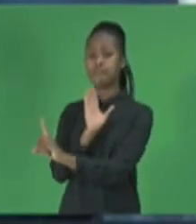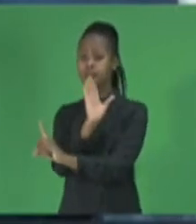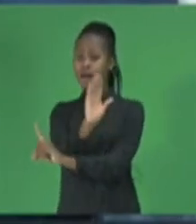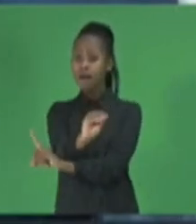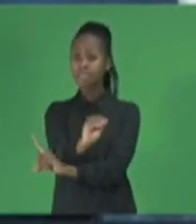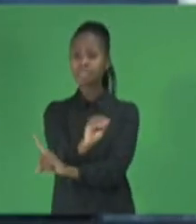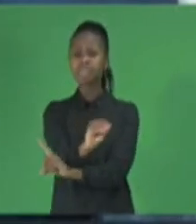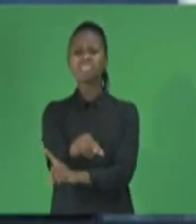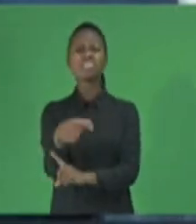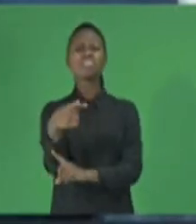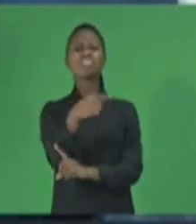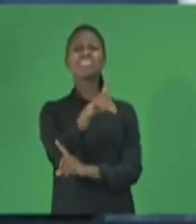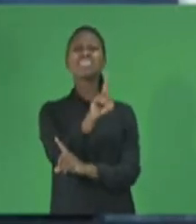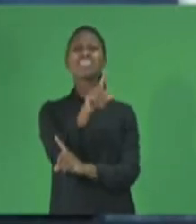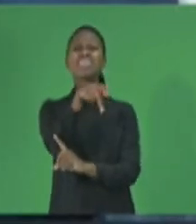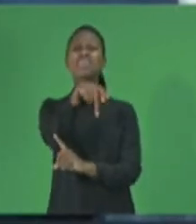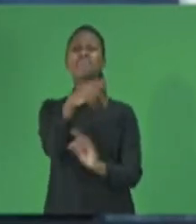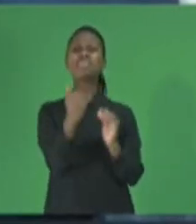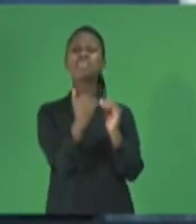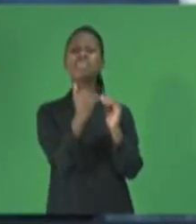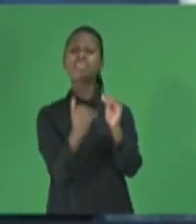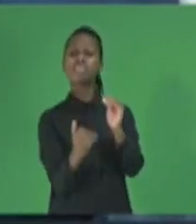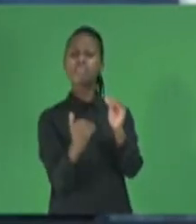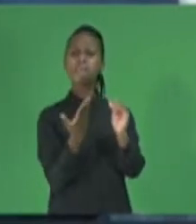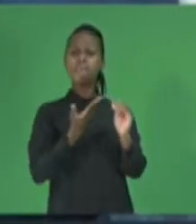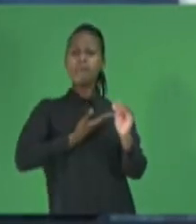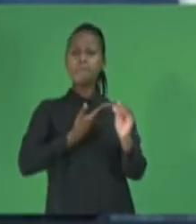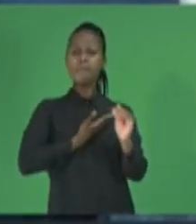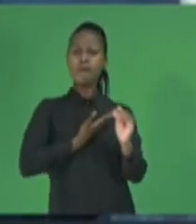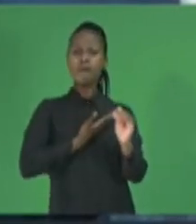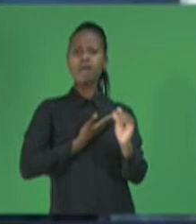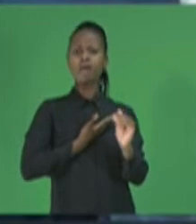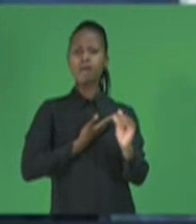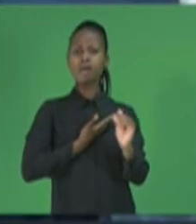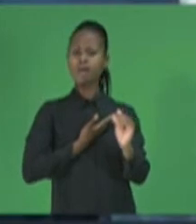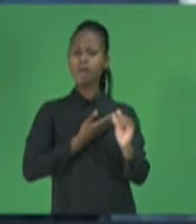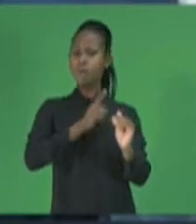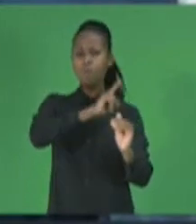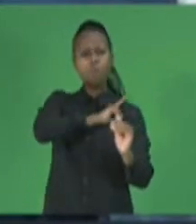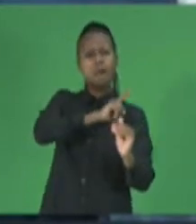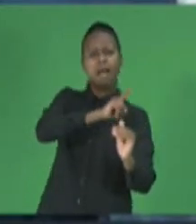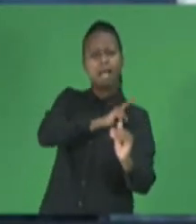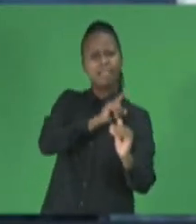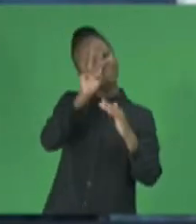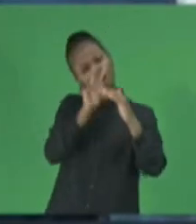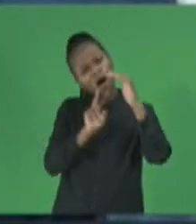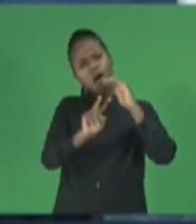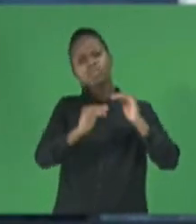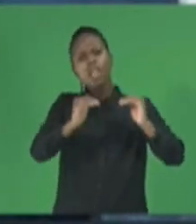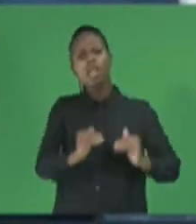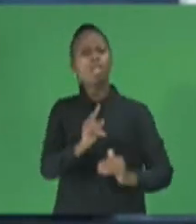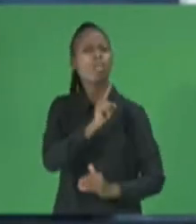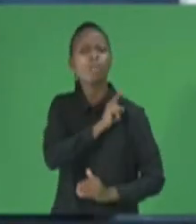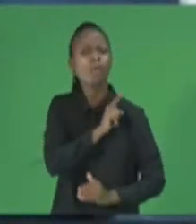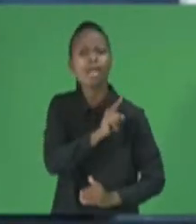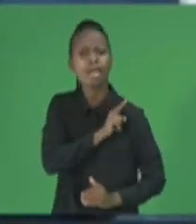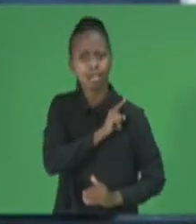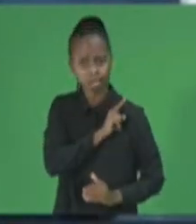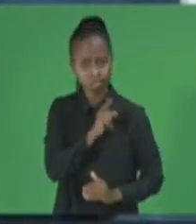so significantly? Is it mainly because of the better than expected performance in the first